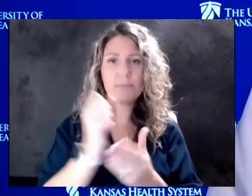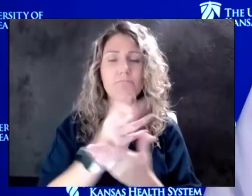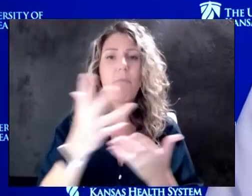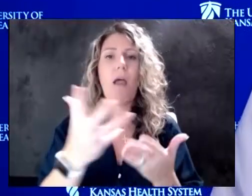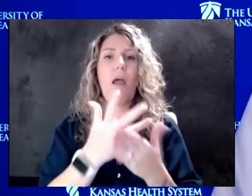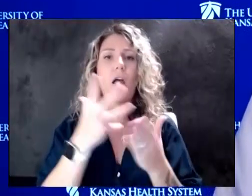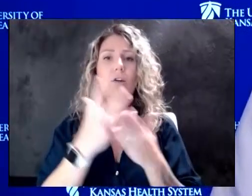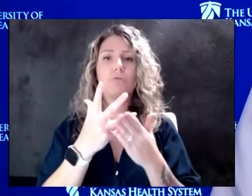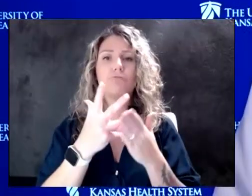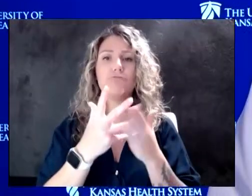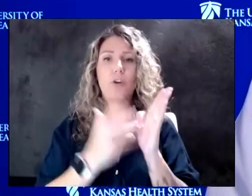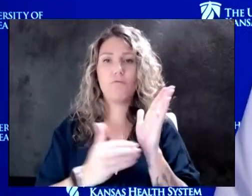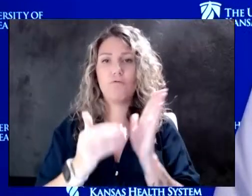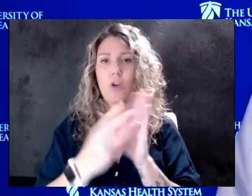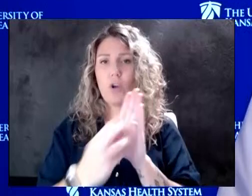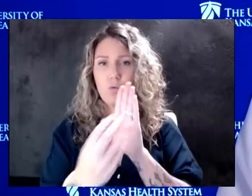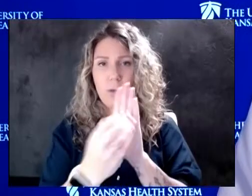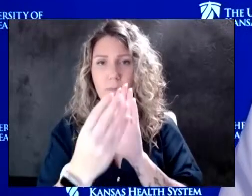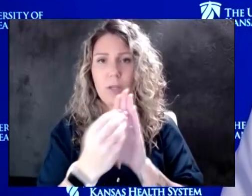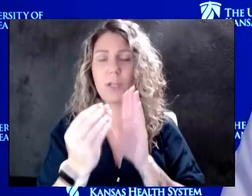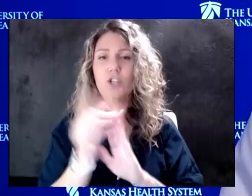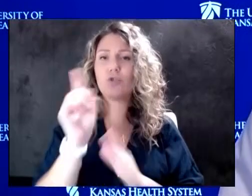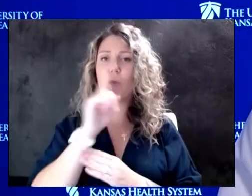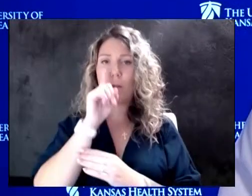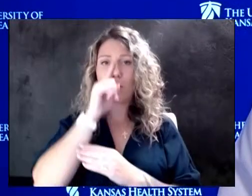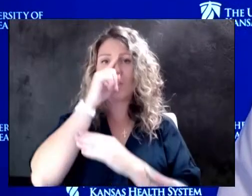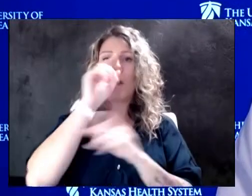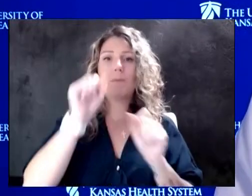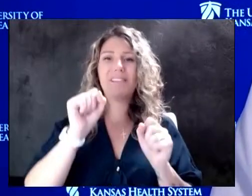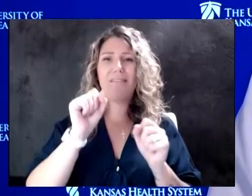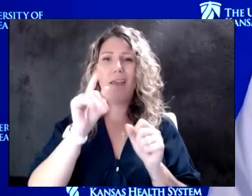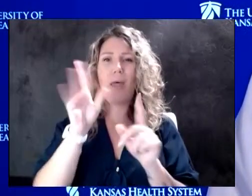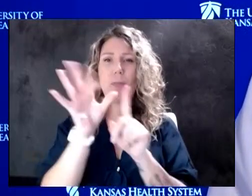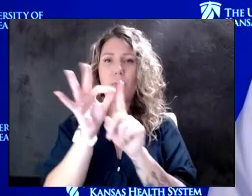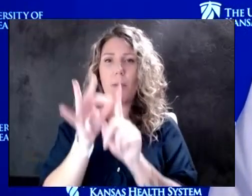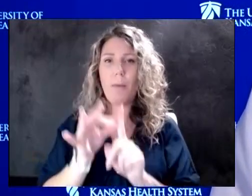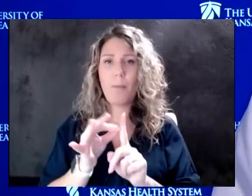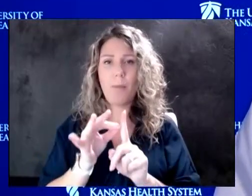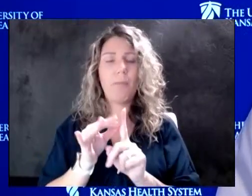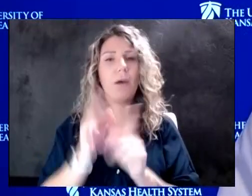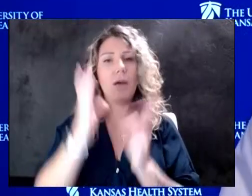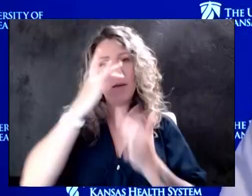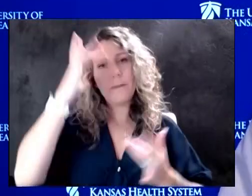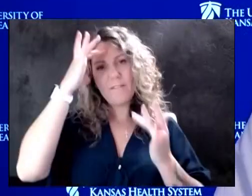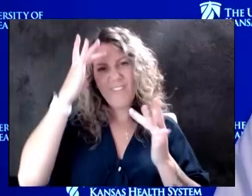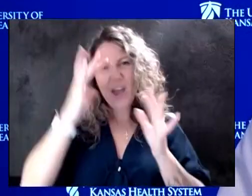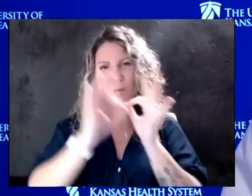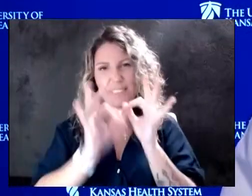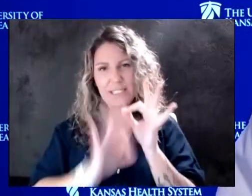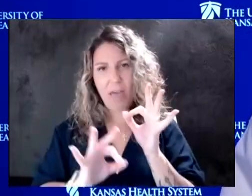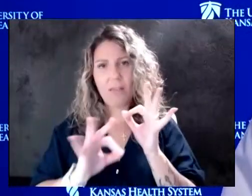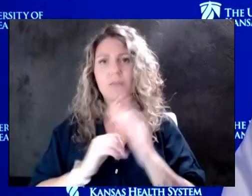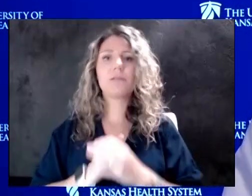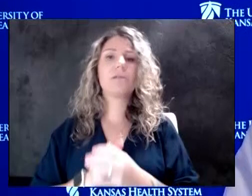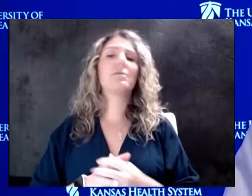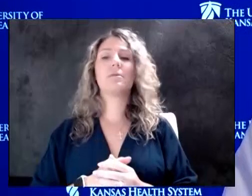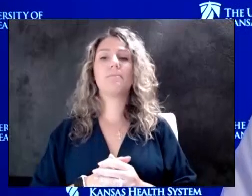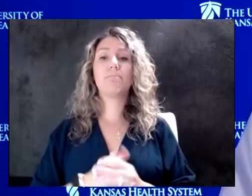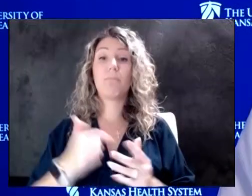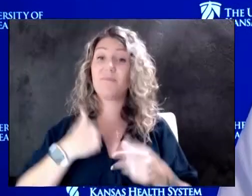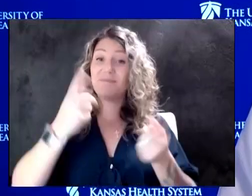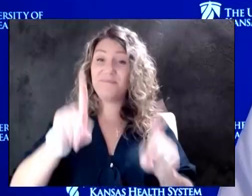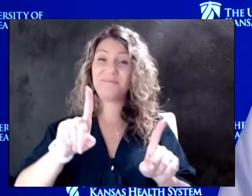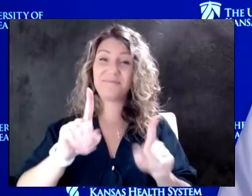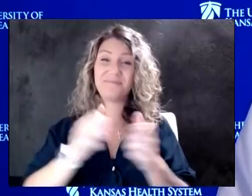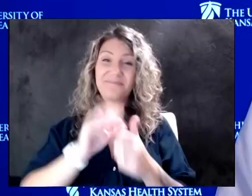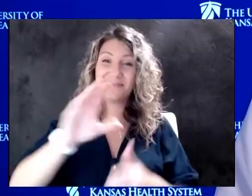on where the swabs can pick up those viral particles. So, I would agree with our guests.